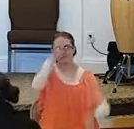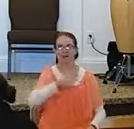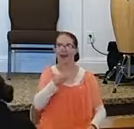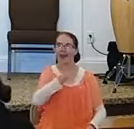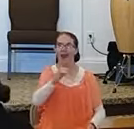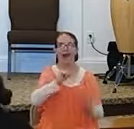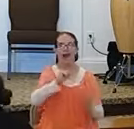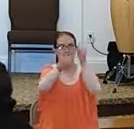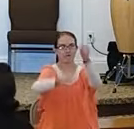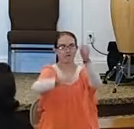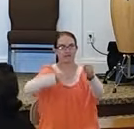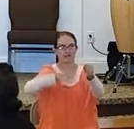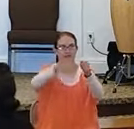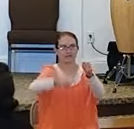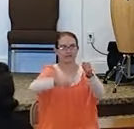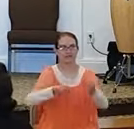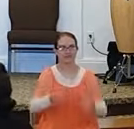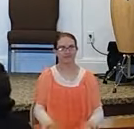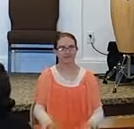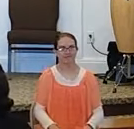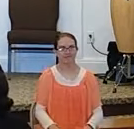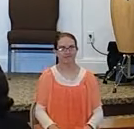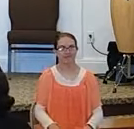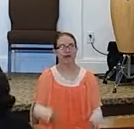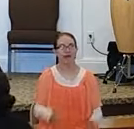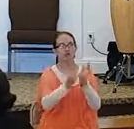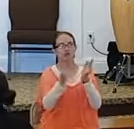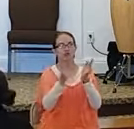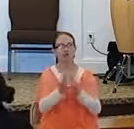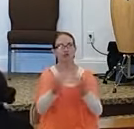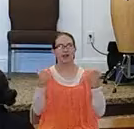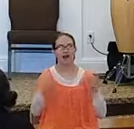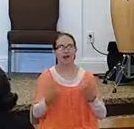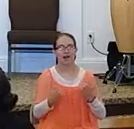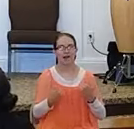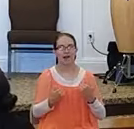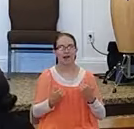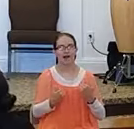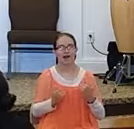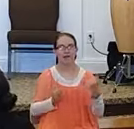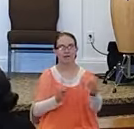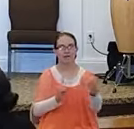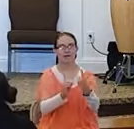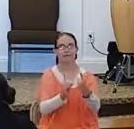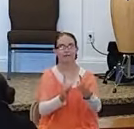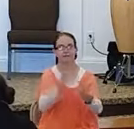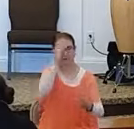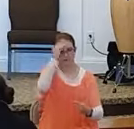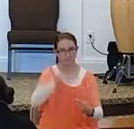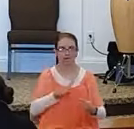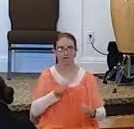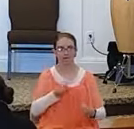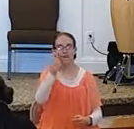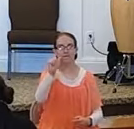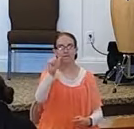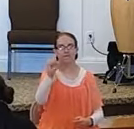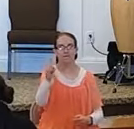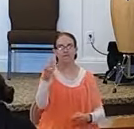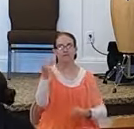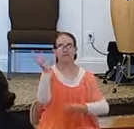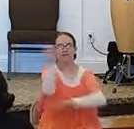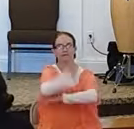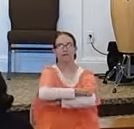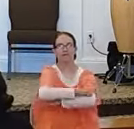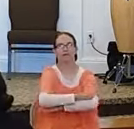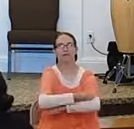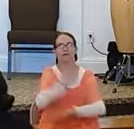fish. Hallelujah. Amen. But Jesus had approached these guys on the beach one day, right when